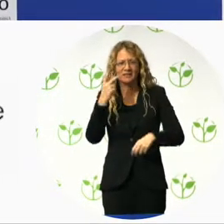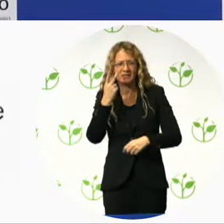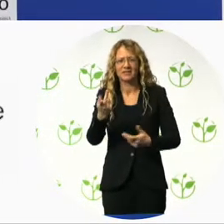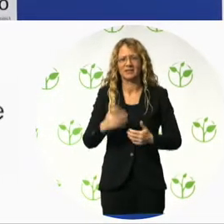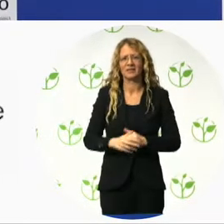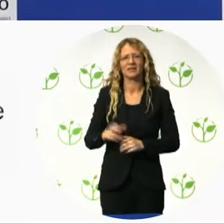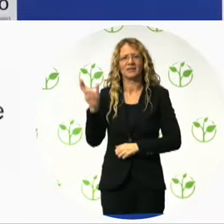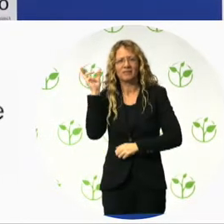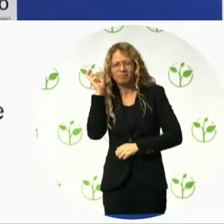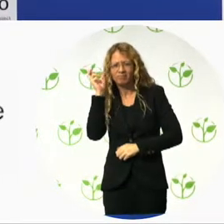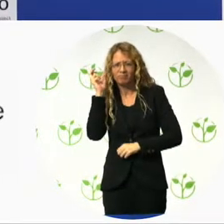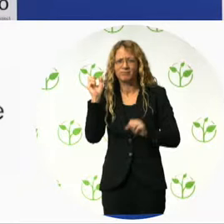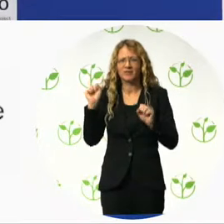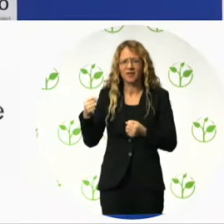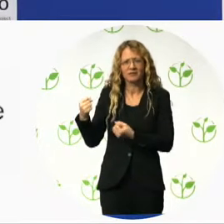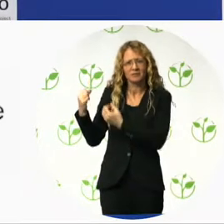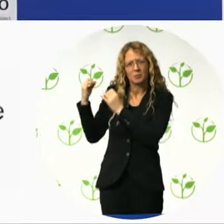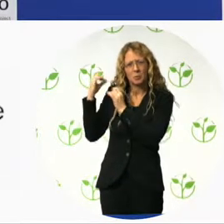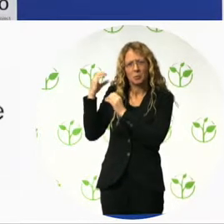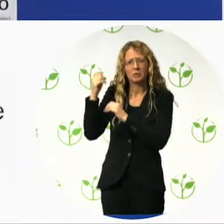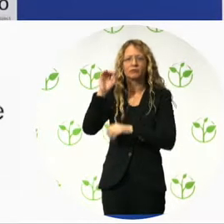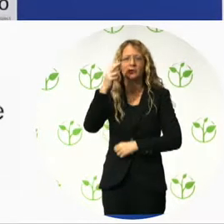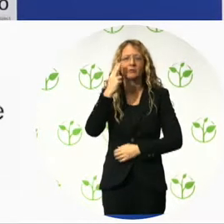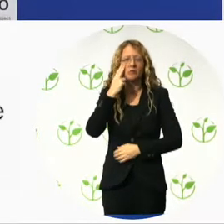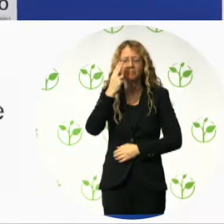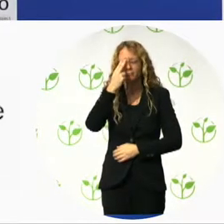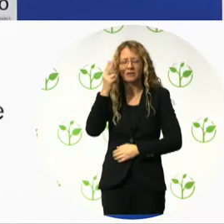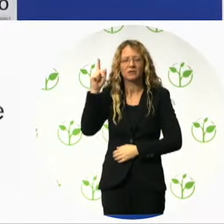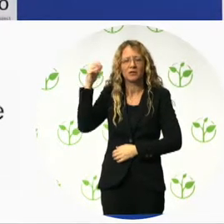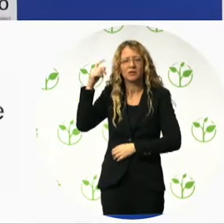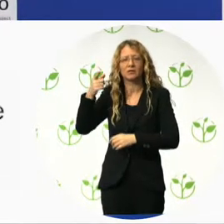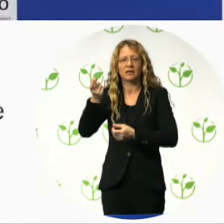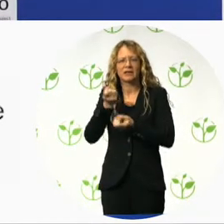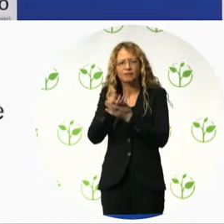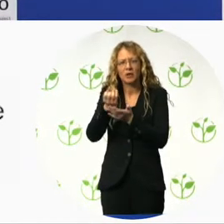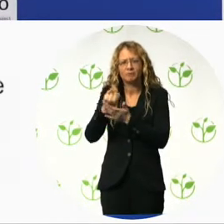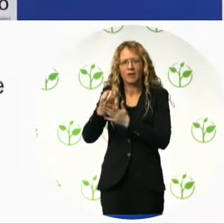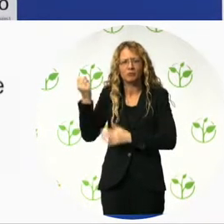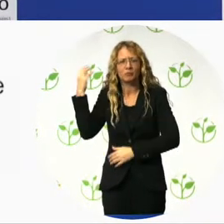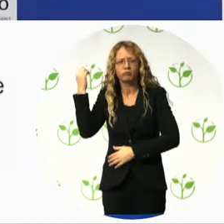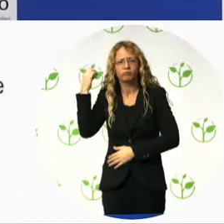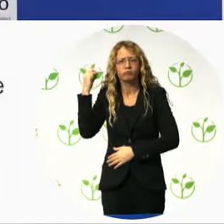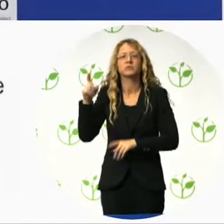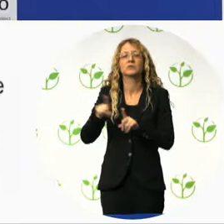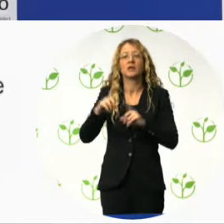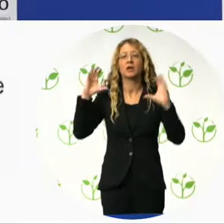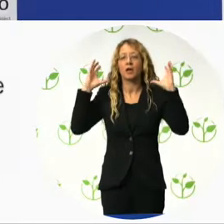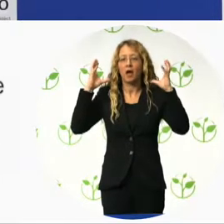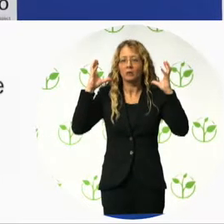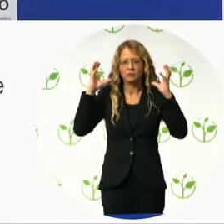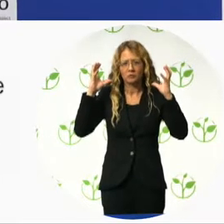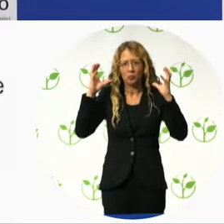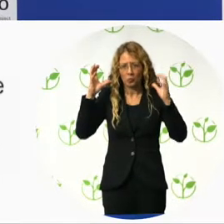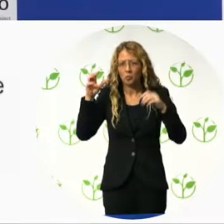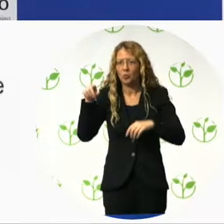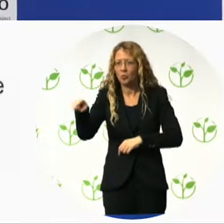has a modern version of radionovelas. And in places where we do not have access with movie